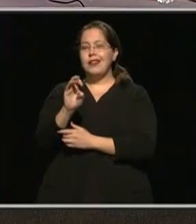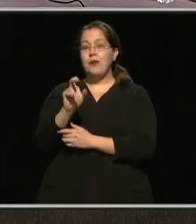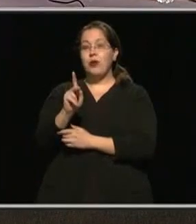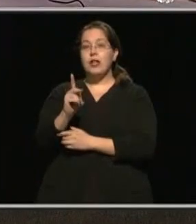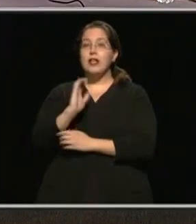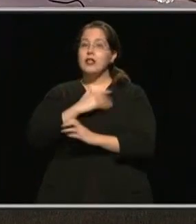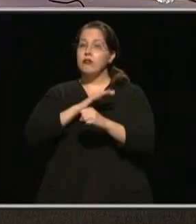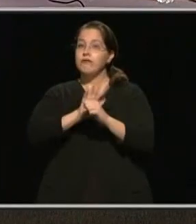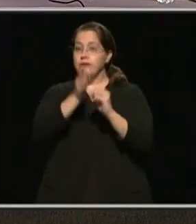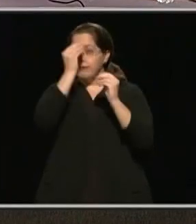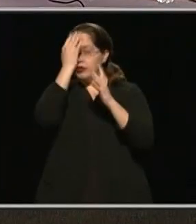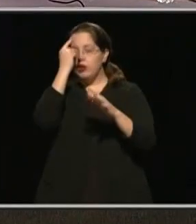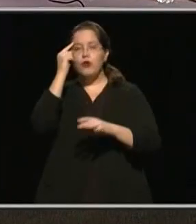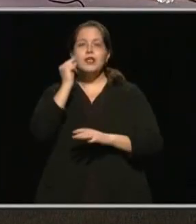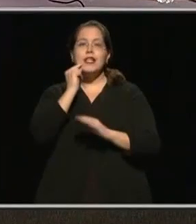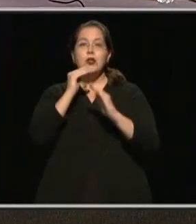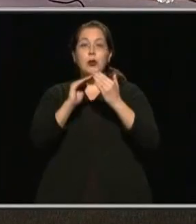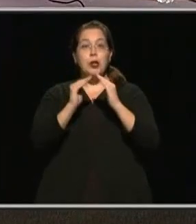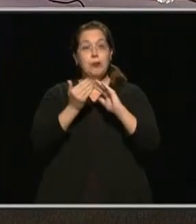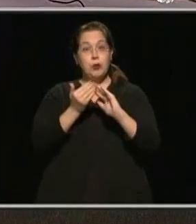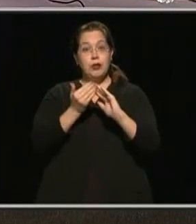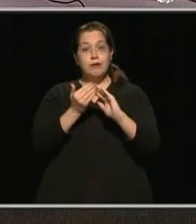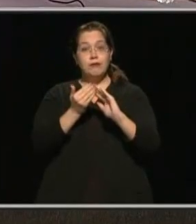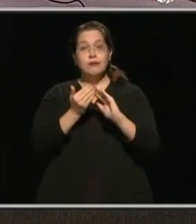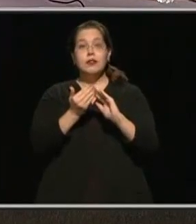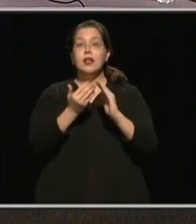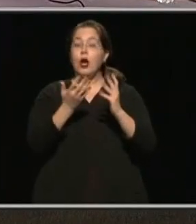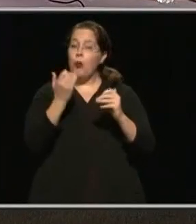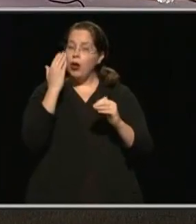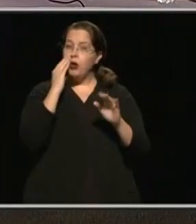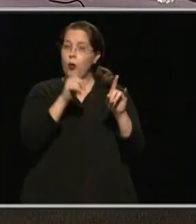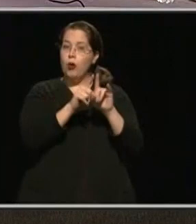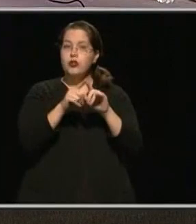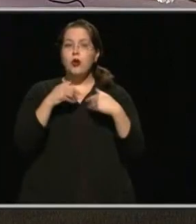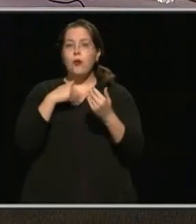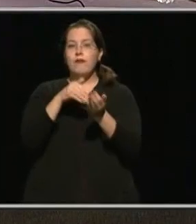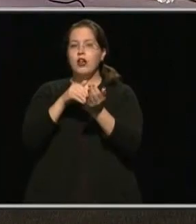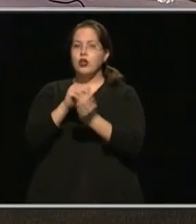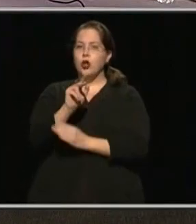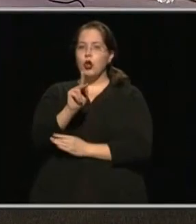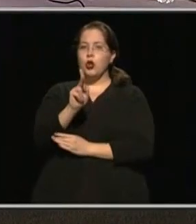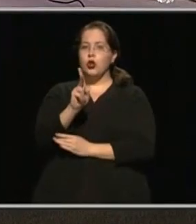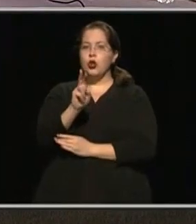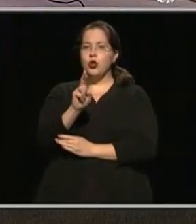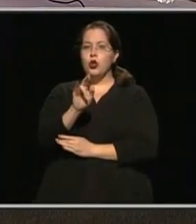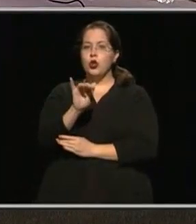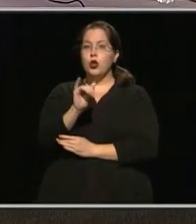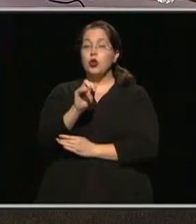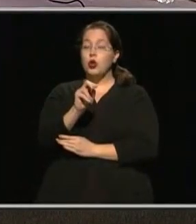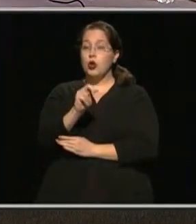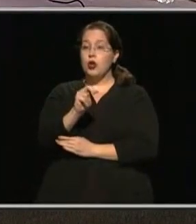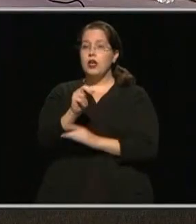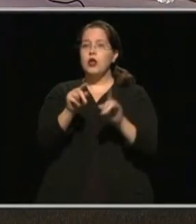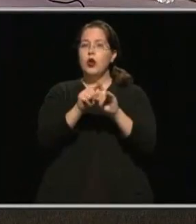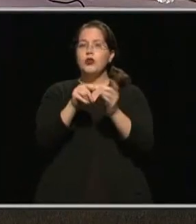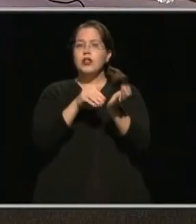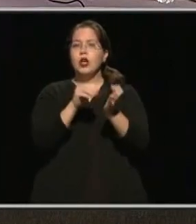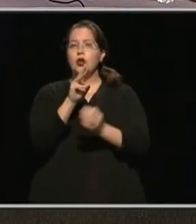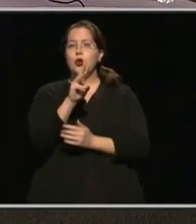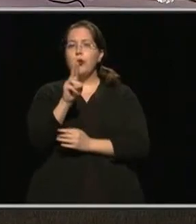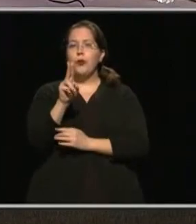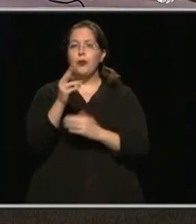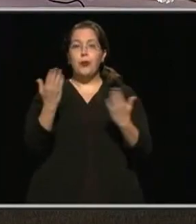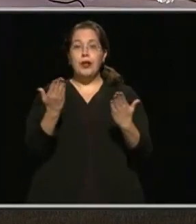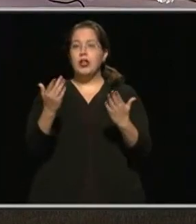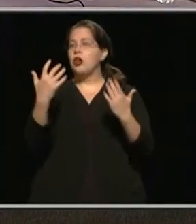COVID-19 update for the San Antonio community. Do want to note also that we have Dr. Kurian, Dr. Anita Kurian, as well as Dr. Jinda Wu here with